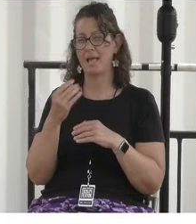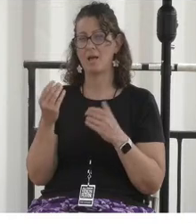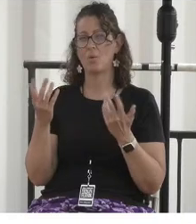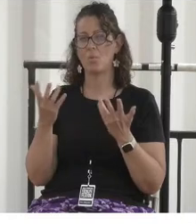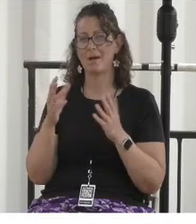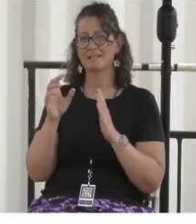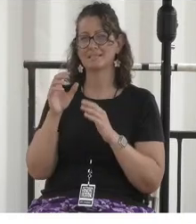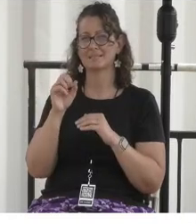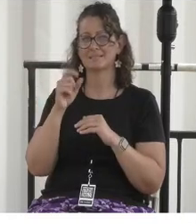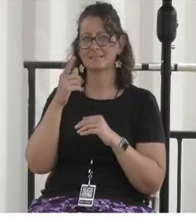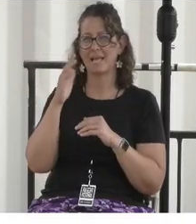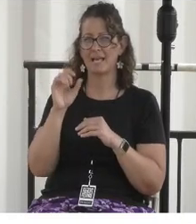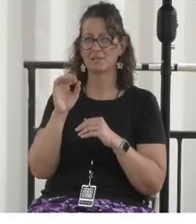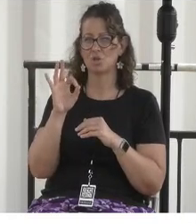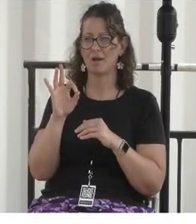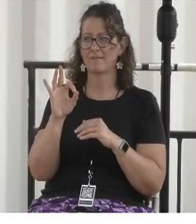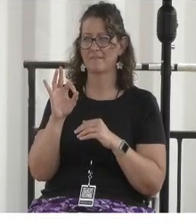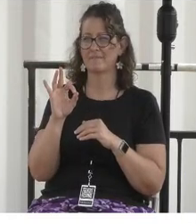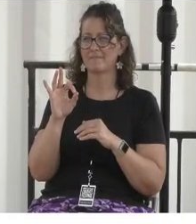what stage of